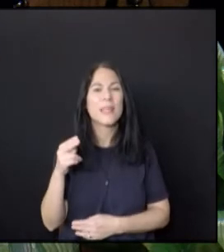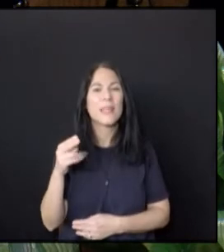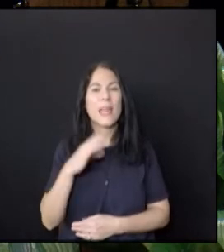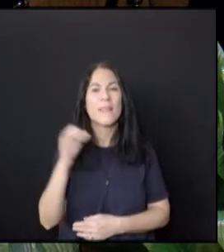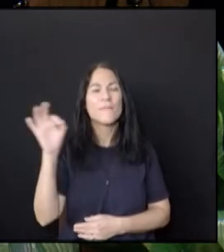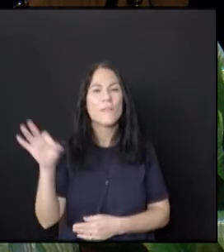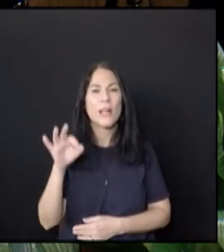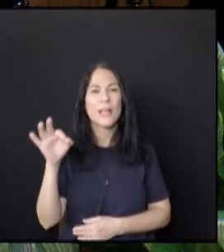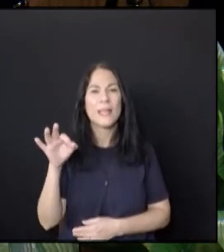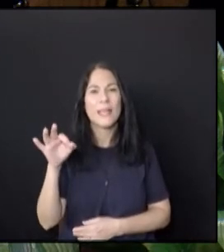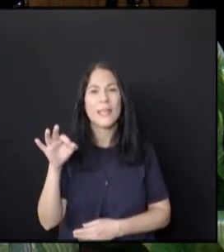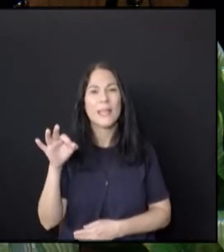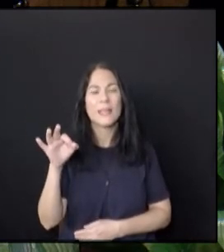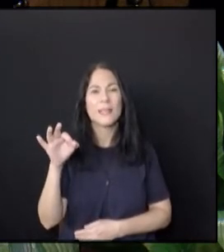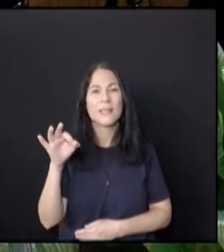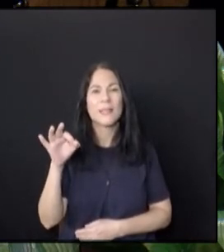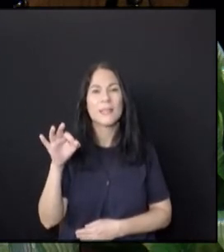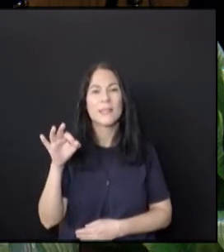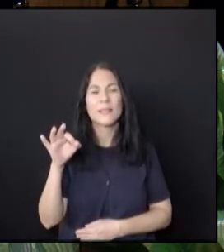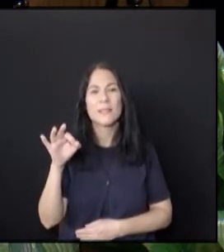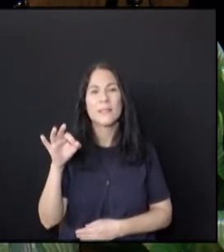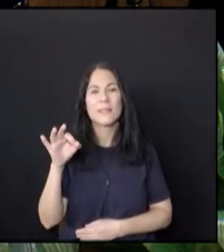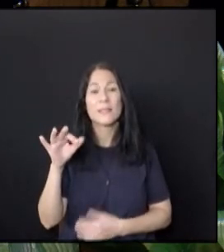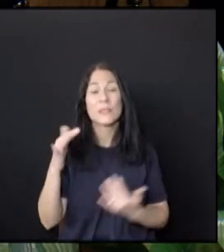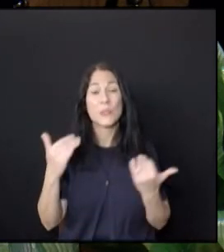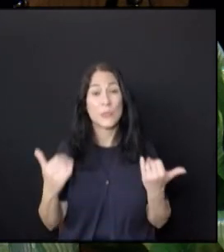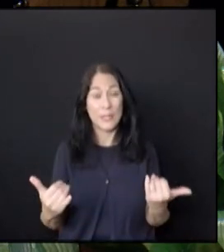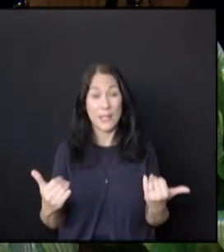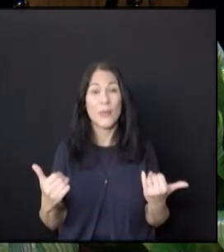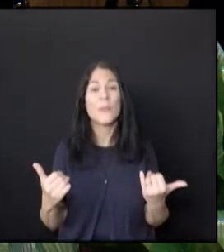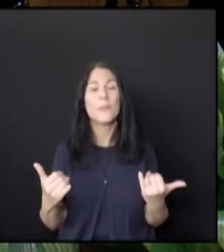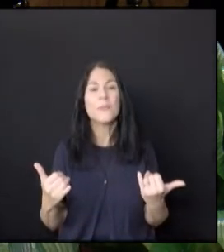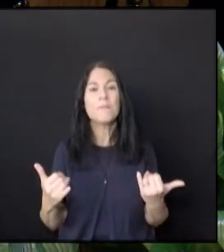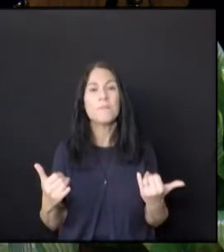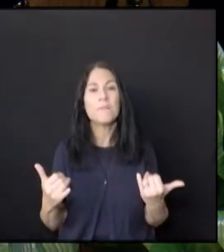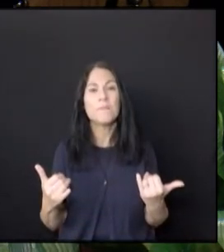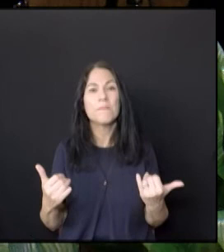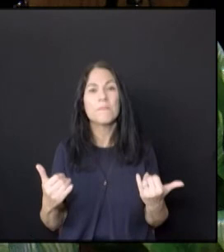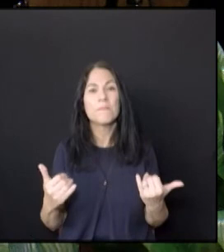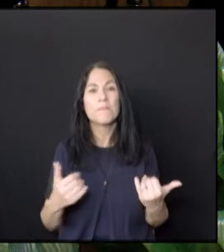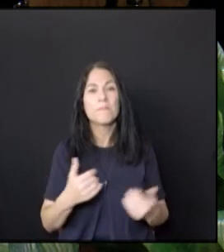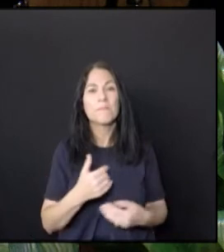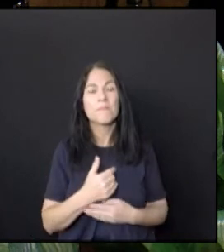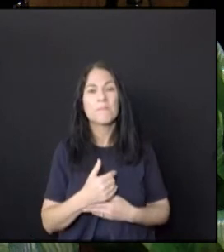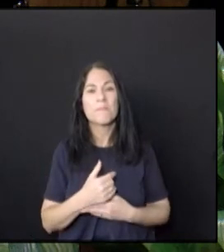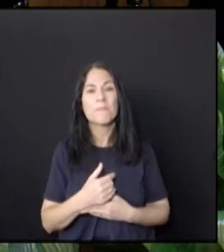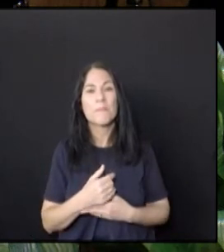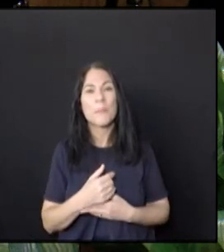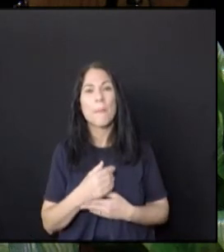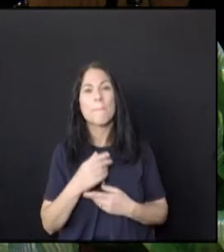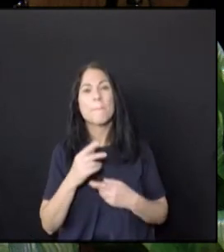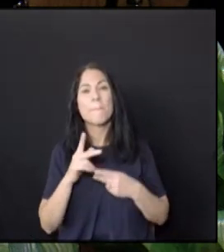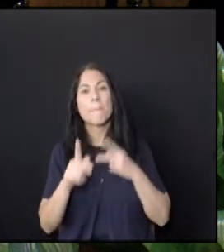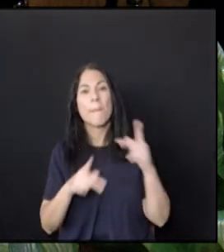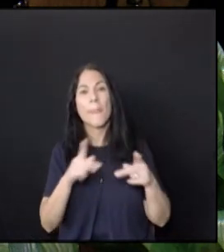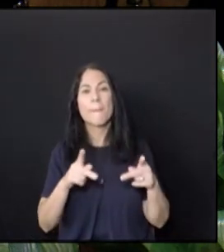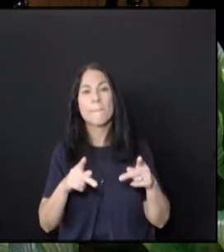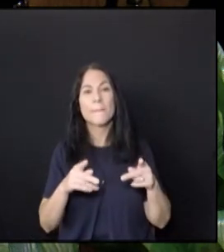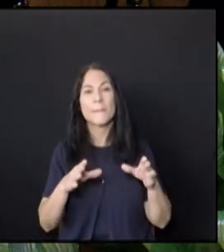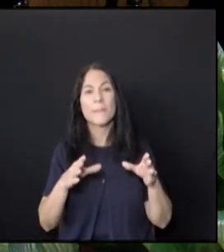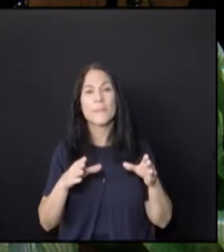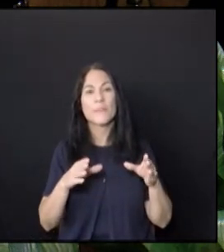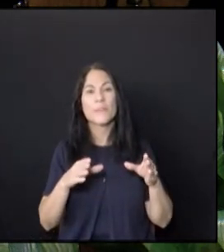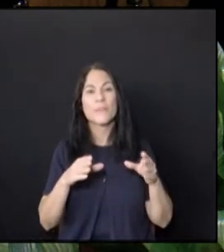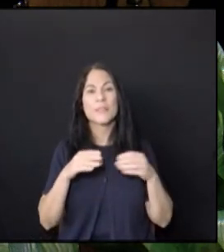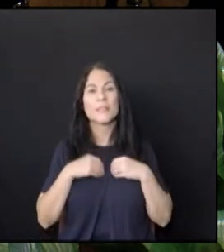Good Friday. And so now, those who bear the name of the Lord